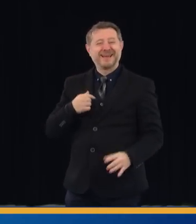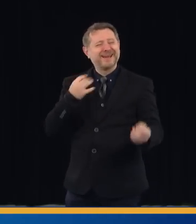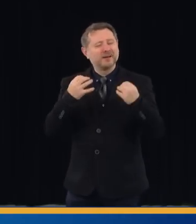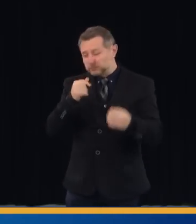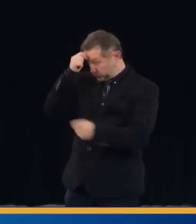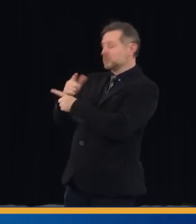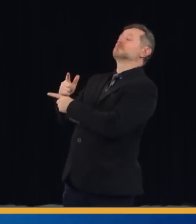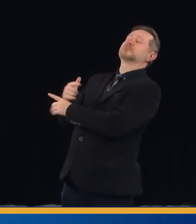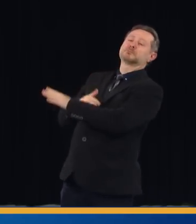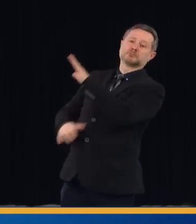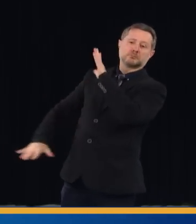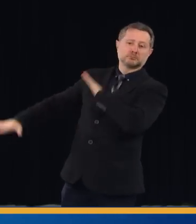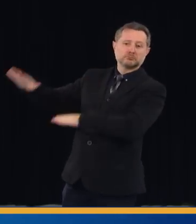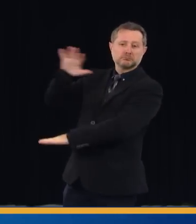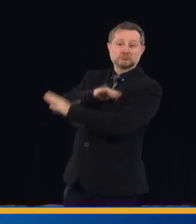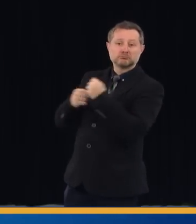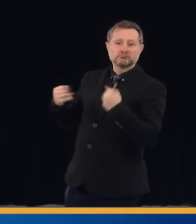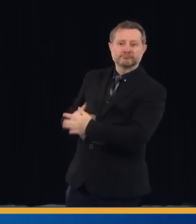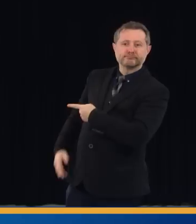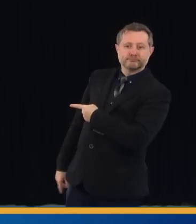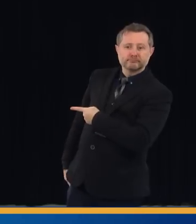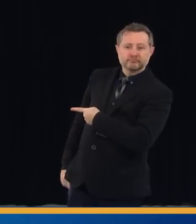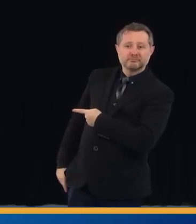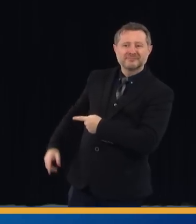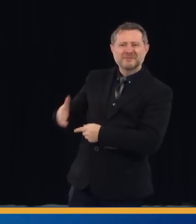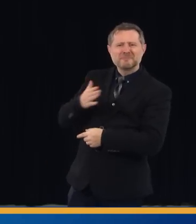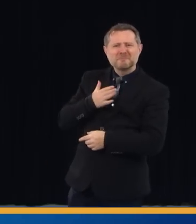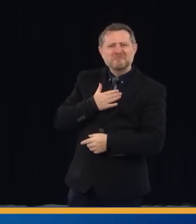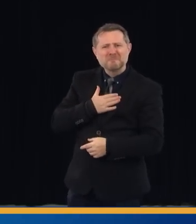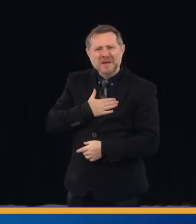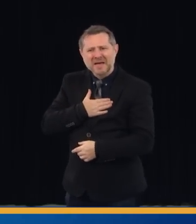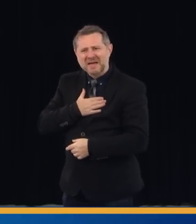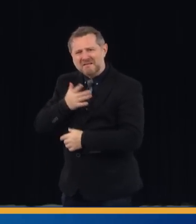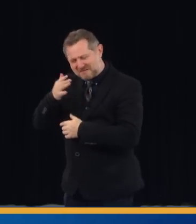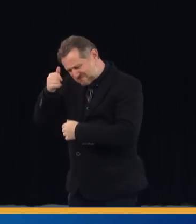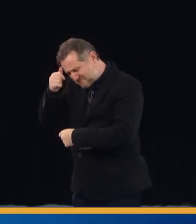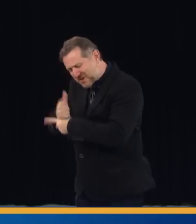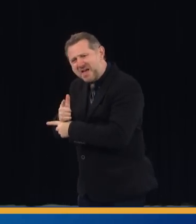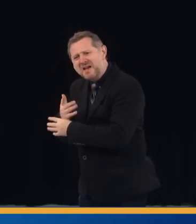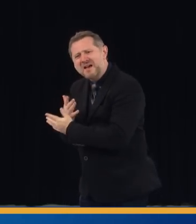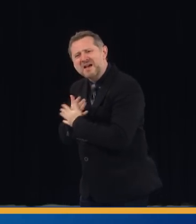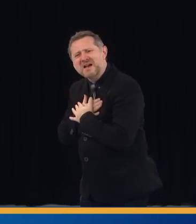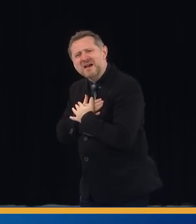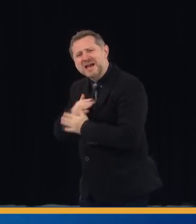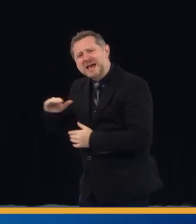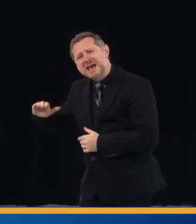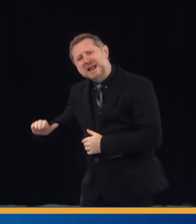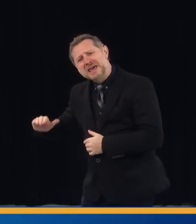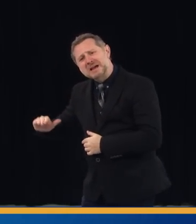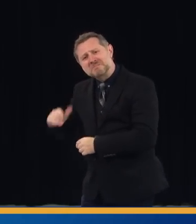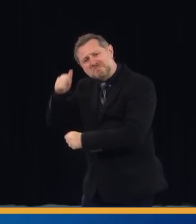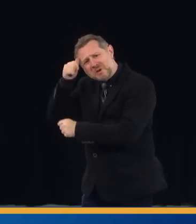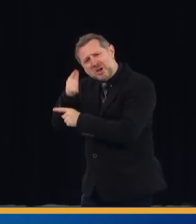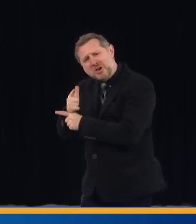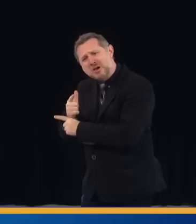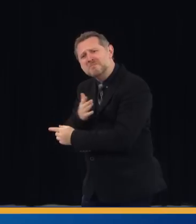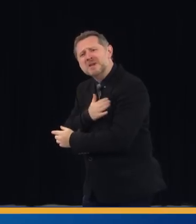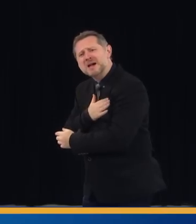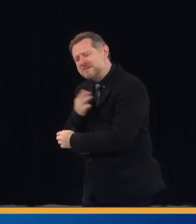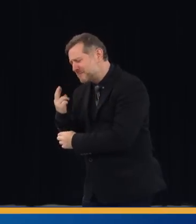Why? Because we're talking about my brother. We're talking about my little brother. This is my best friend.